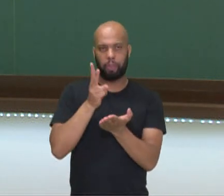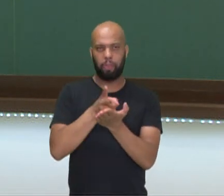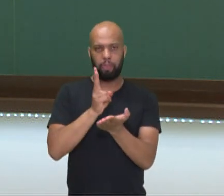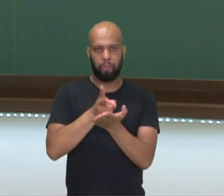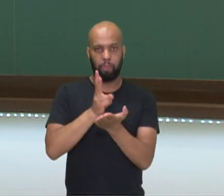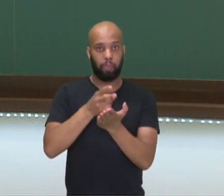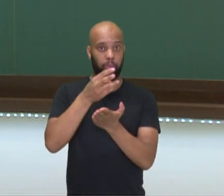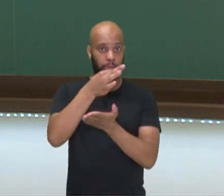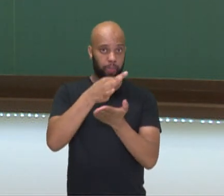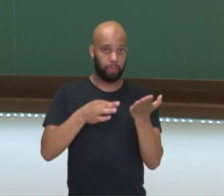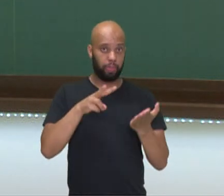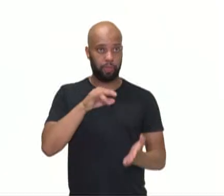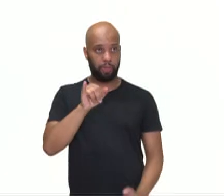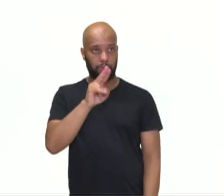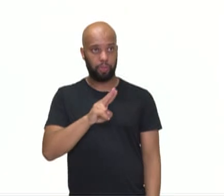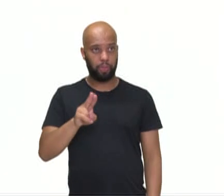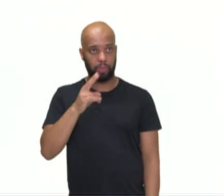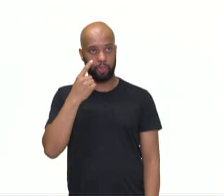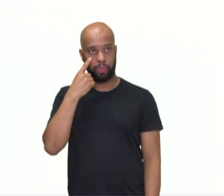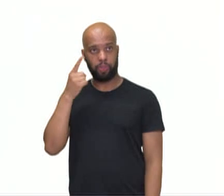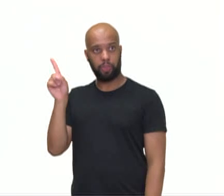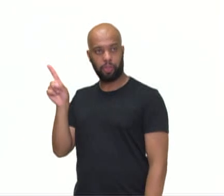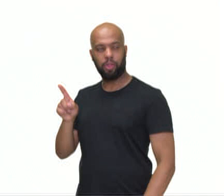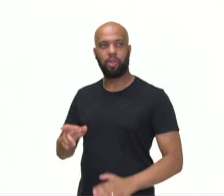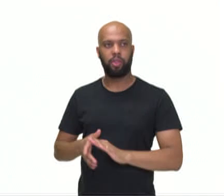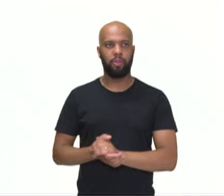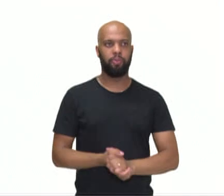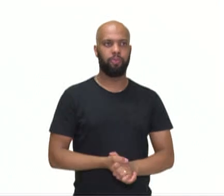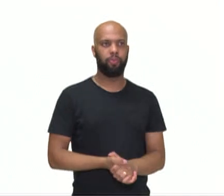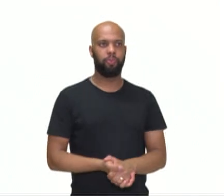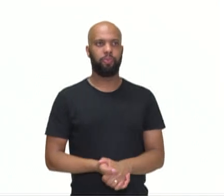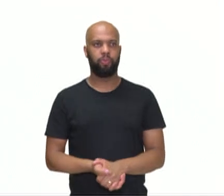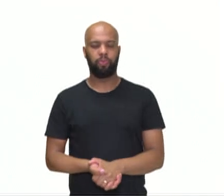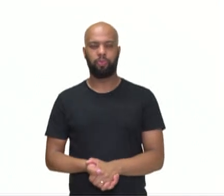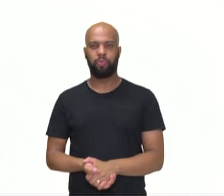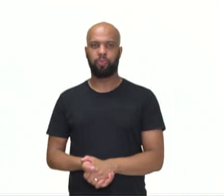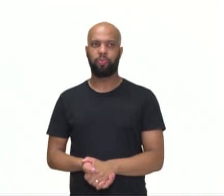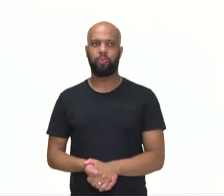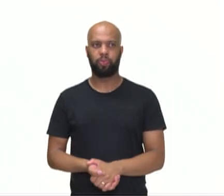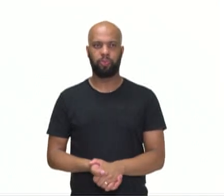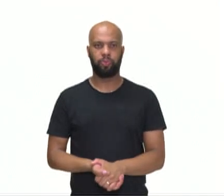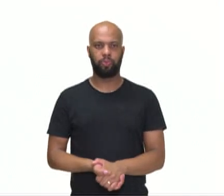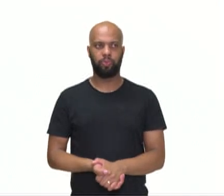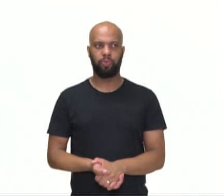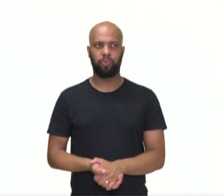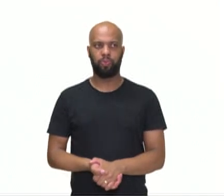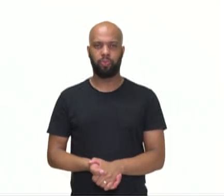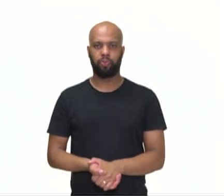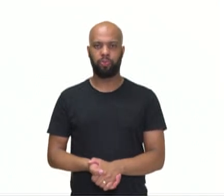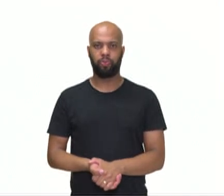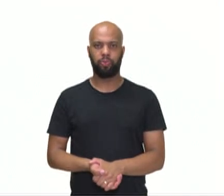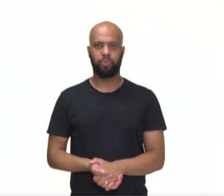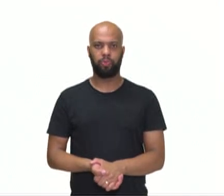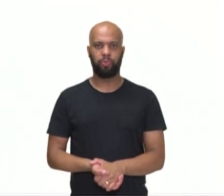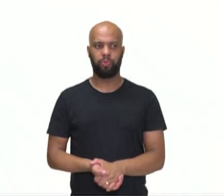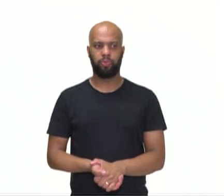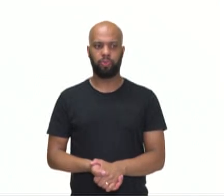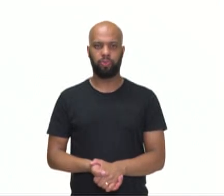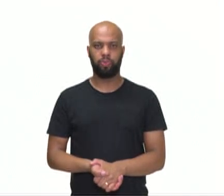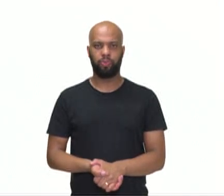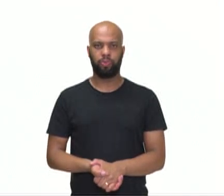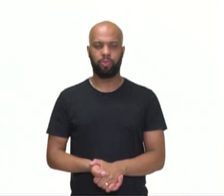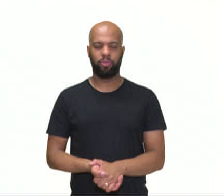fragmento do texto, during the summer, we love to swim, lie in the sun, go camping and spending nights at our friends'